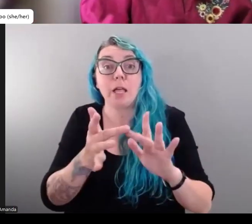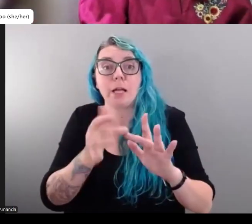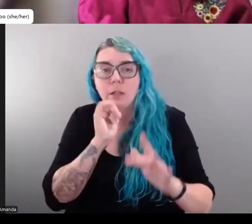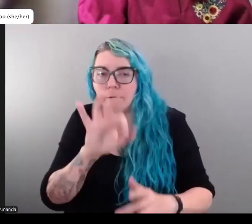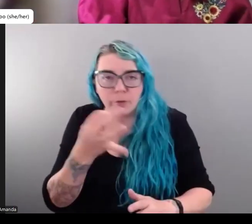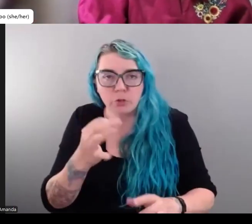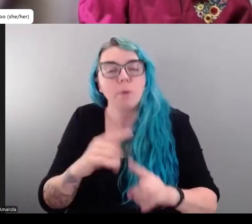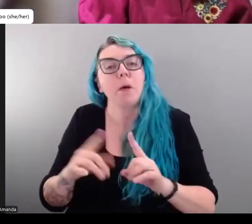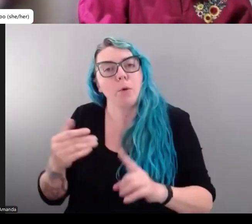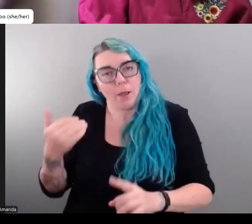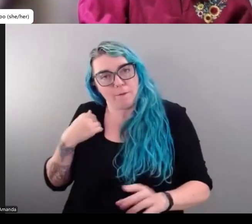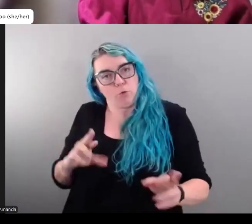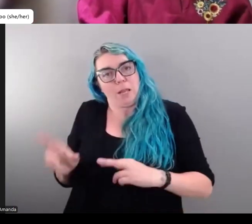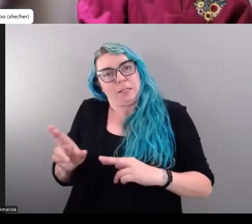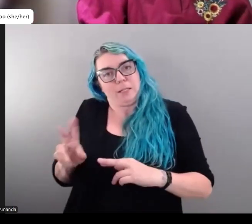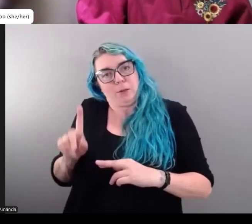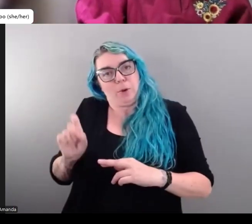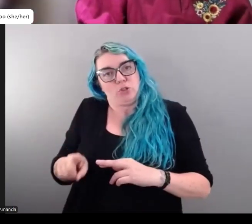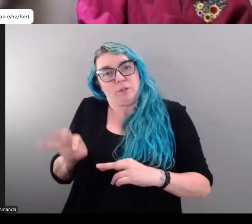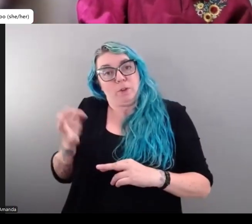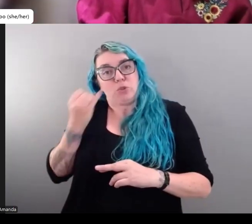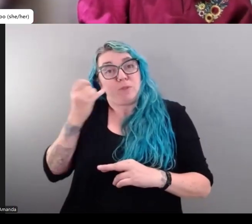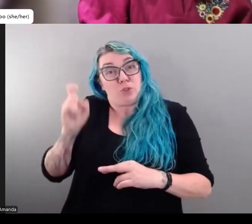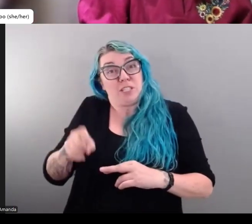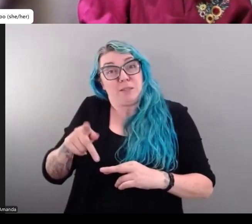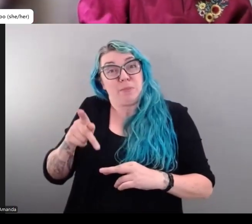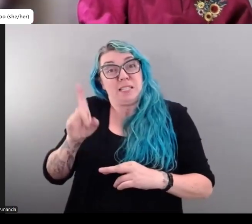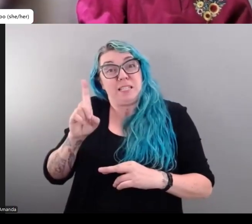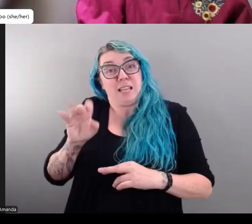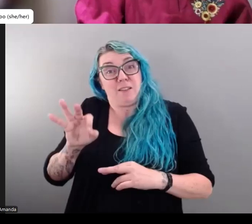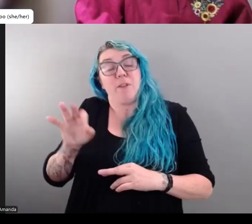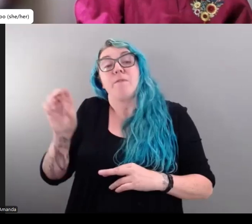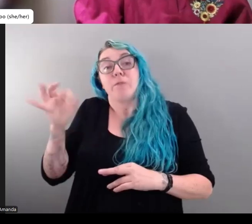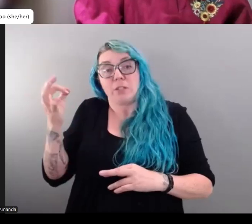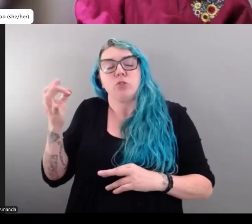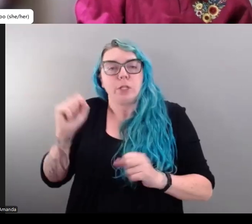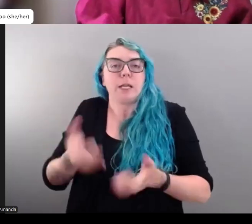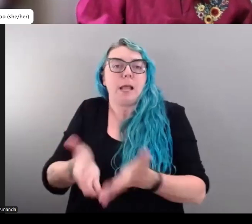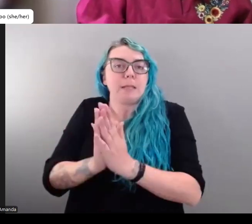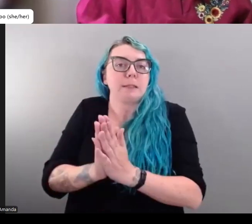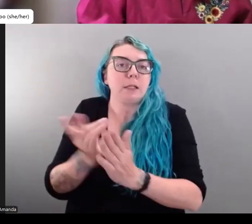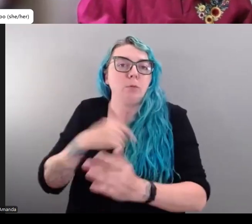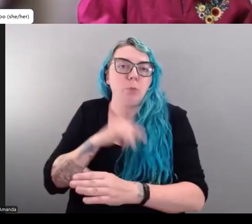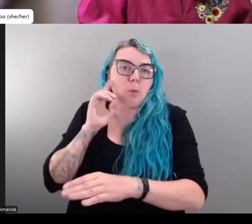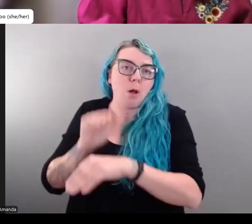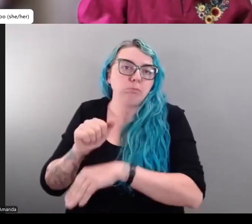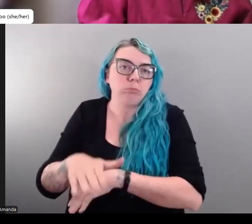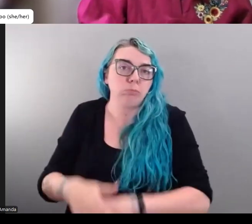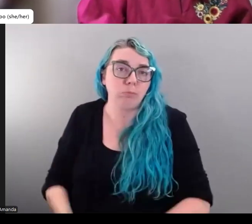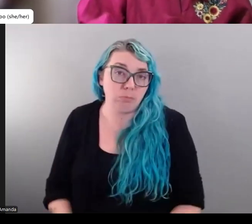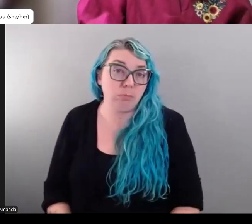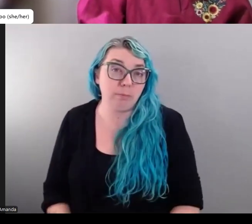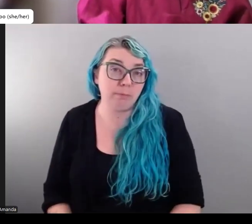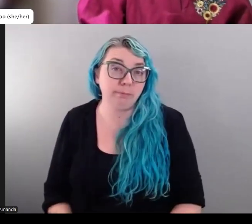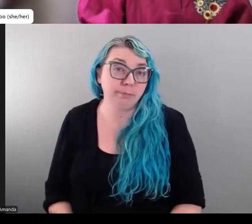are available in French if someone needs the PDF of the questions to test them. Excellent. Sorry, would you mind if